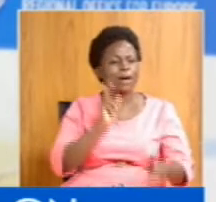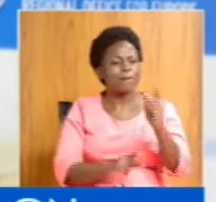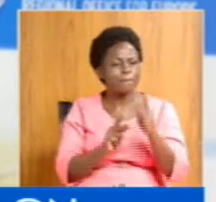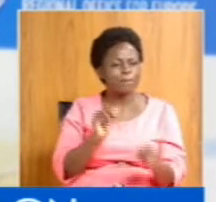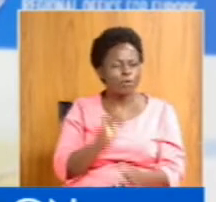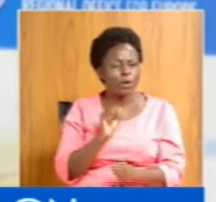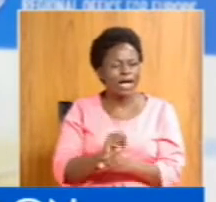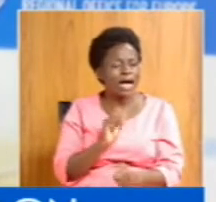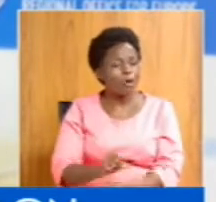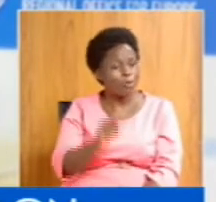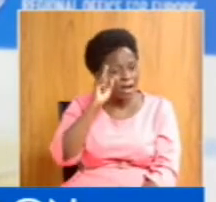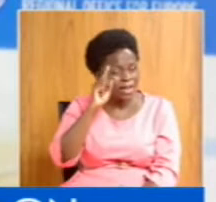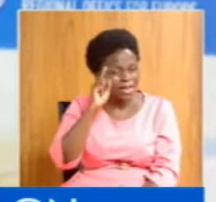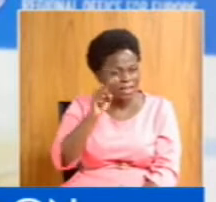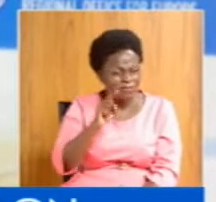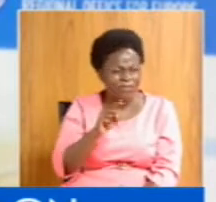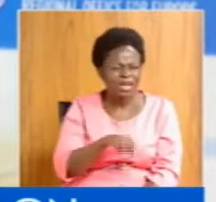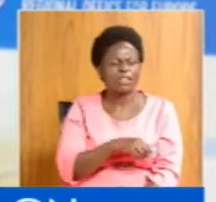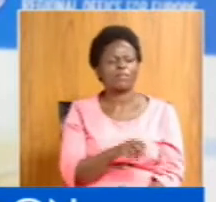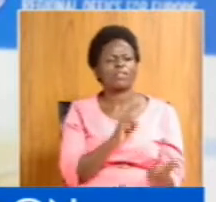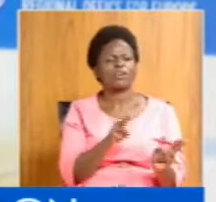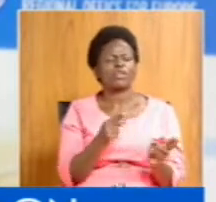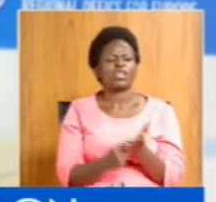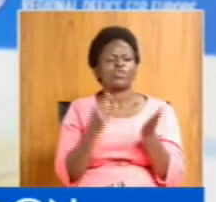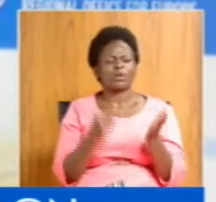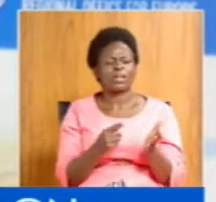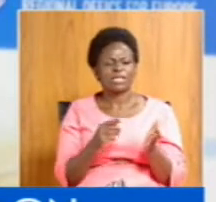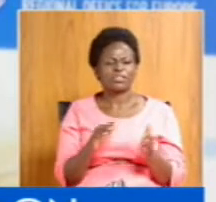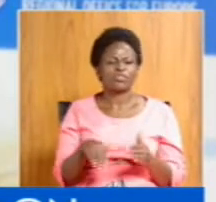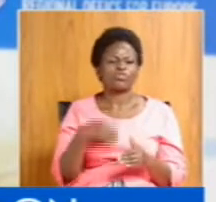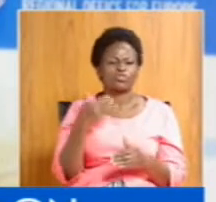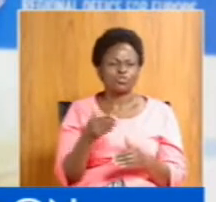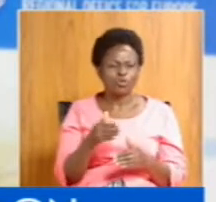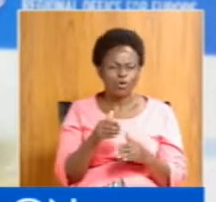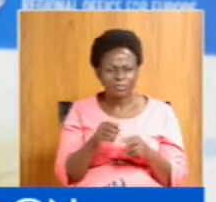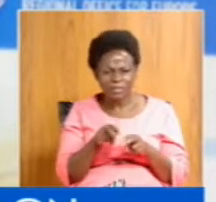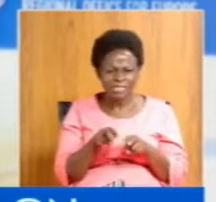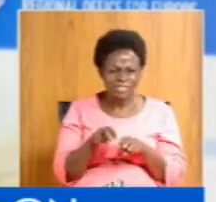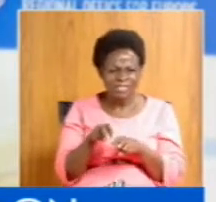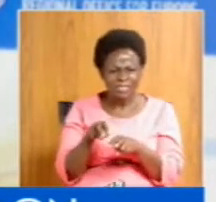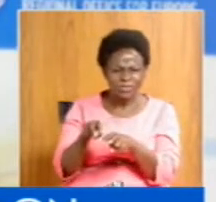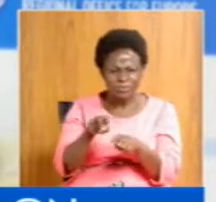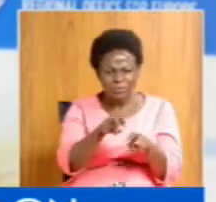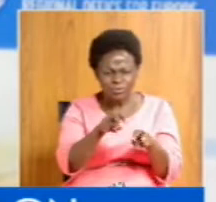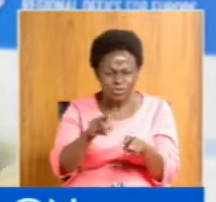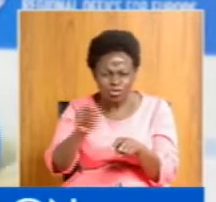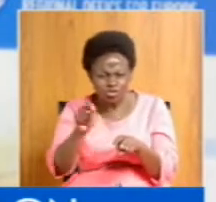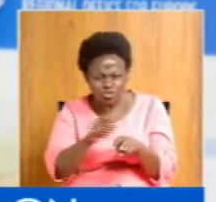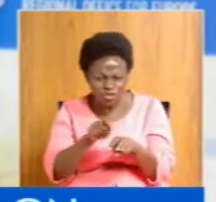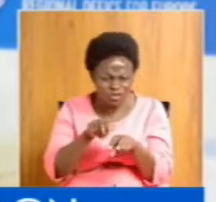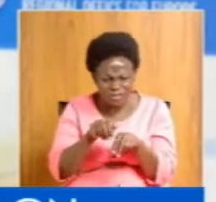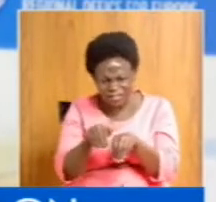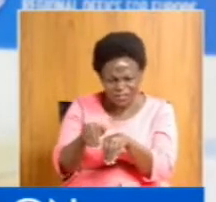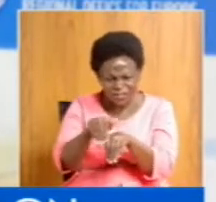are working for I don't expect the ordinary Ugandan to always be tracking you know we've lost two trillion in final you've